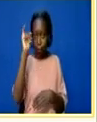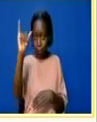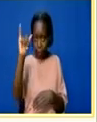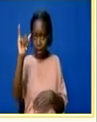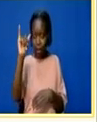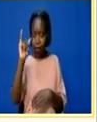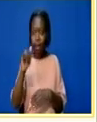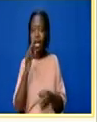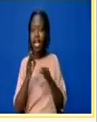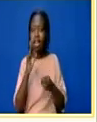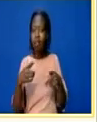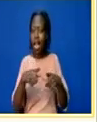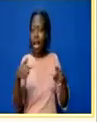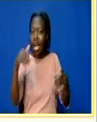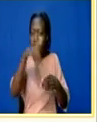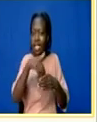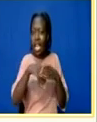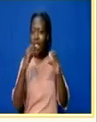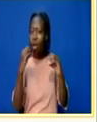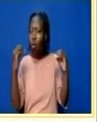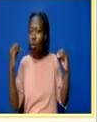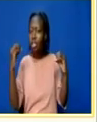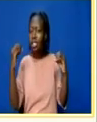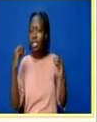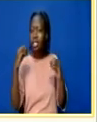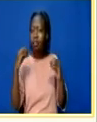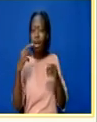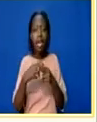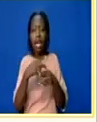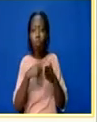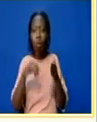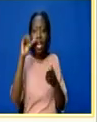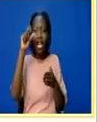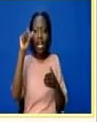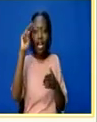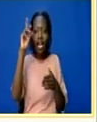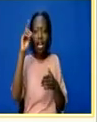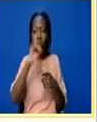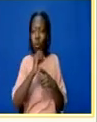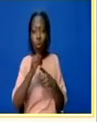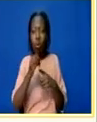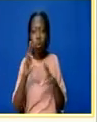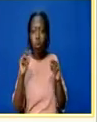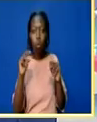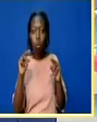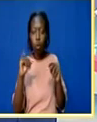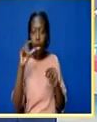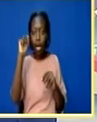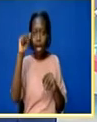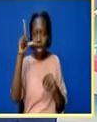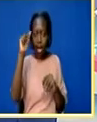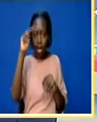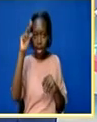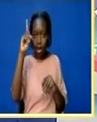the one inside the ocean? An island? Not an island. No. An island is completely surrounded by